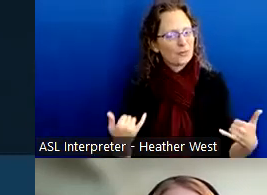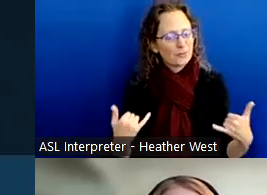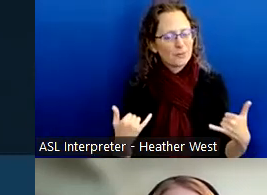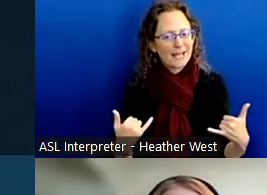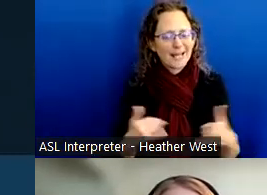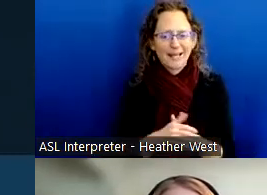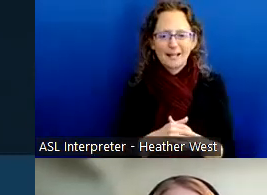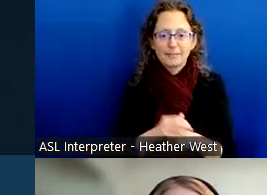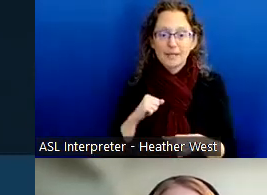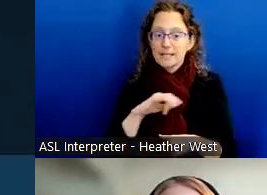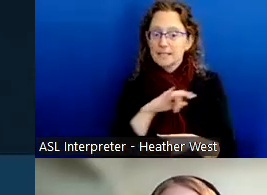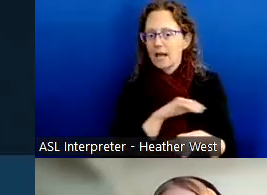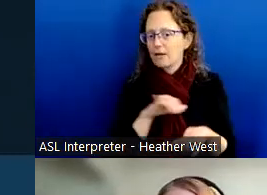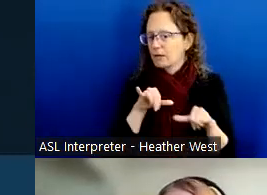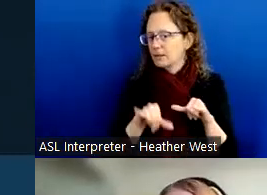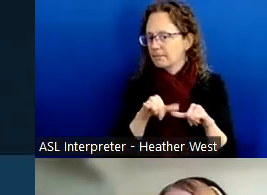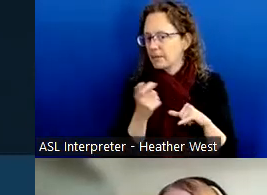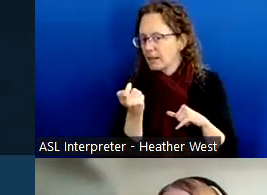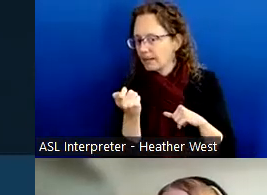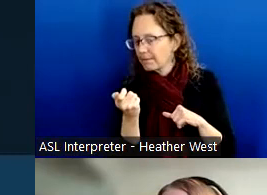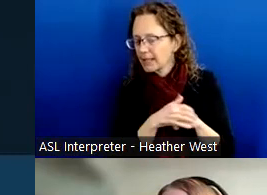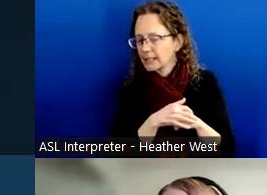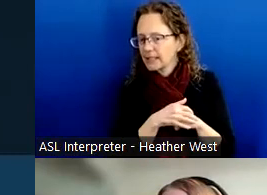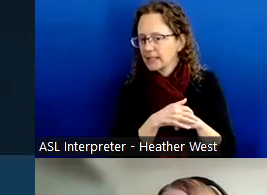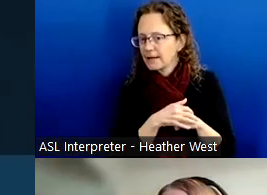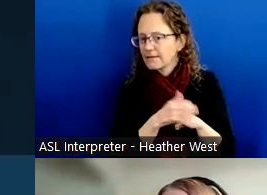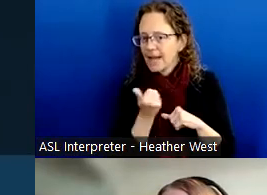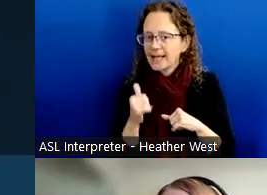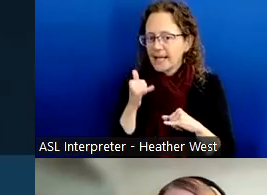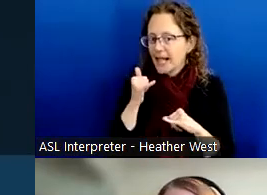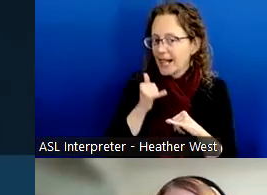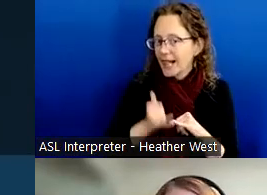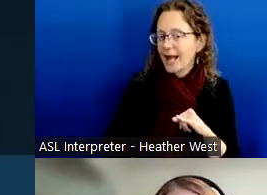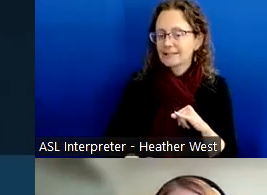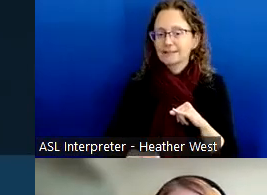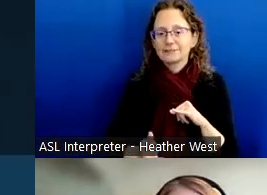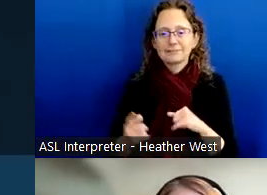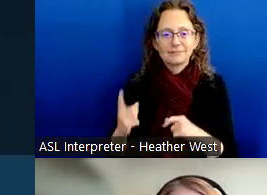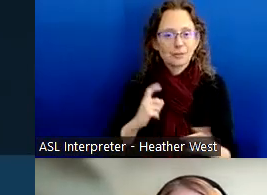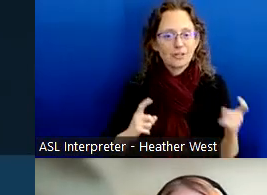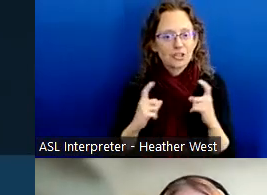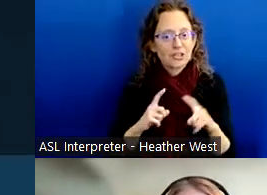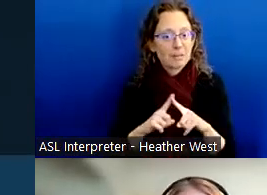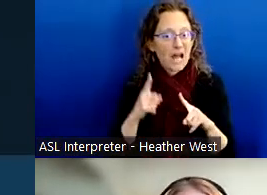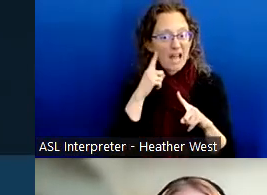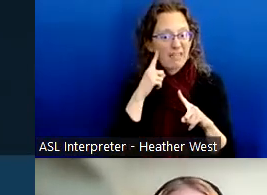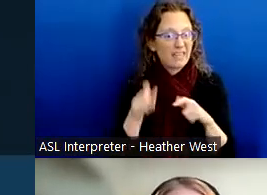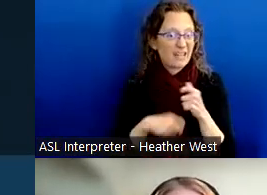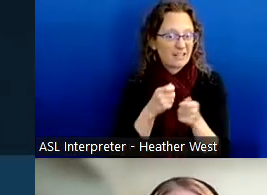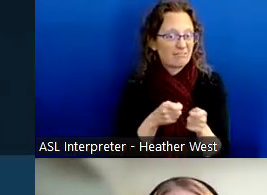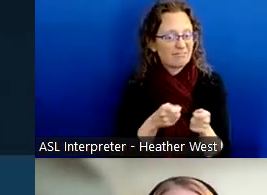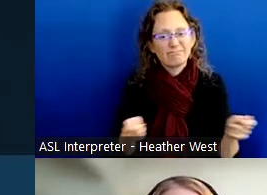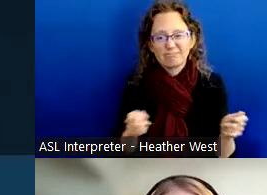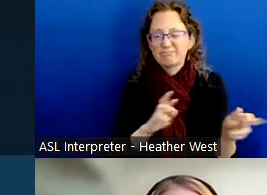Staff will stick around for a little bit to see if there are any lingering questions. But I think that concludes our